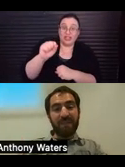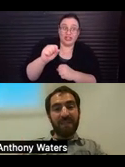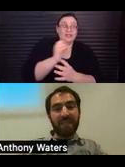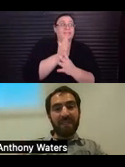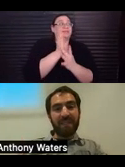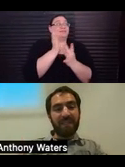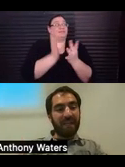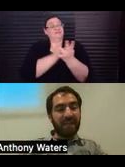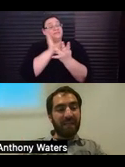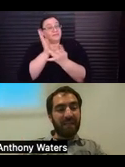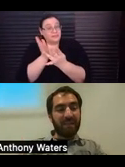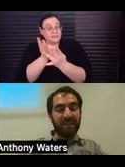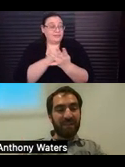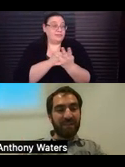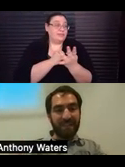going to be